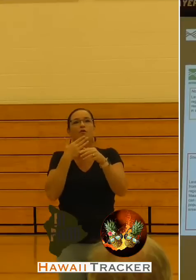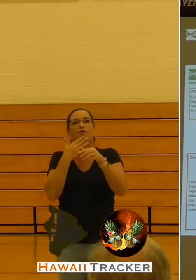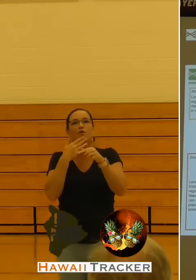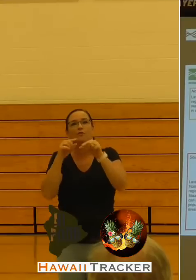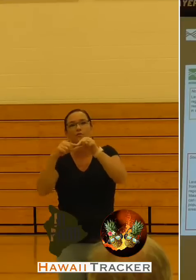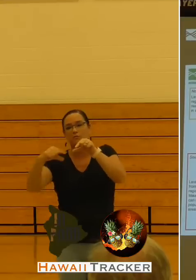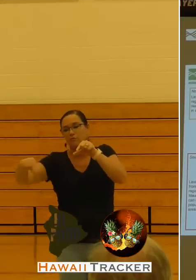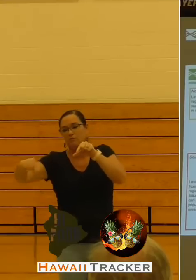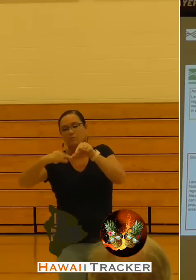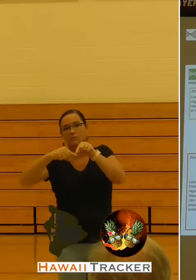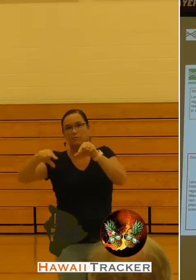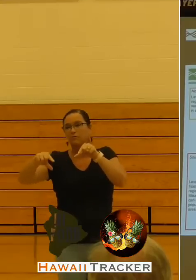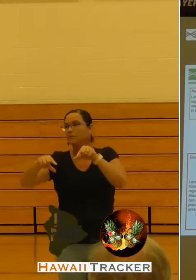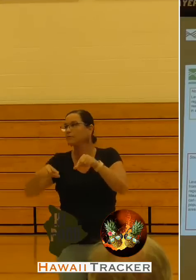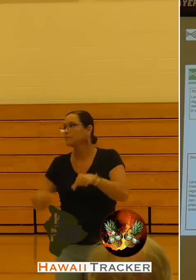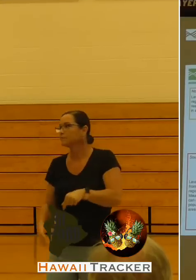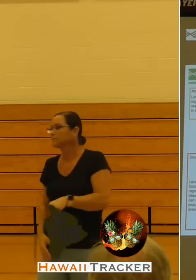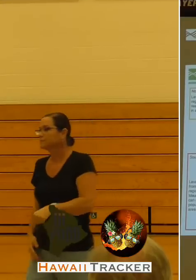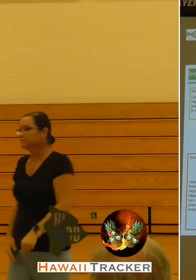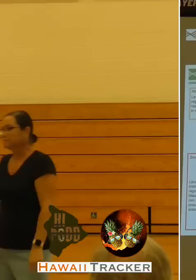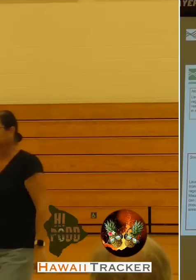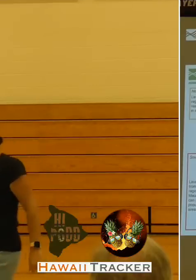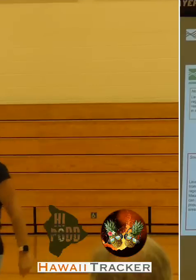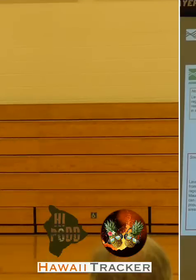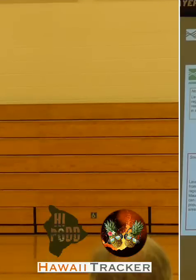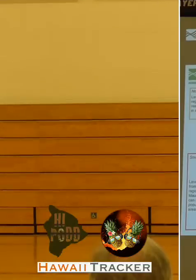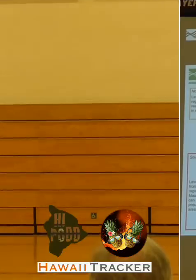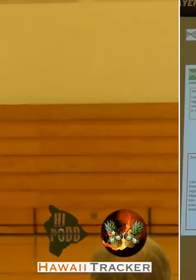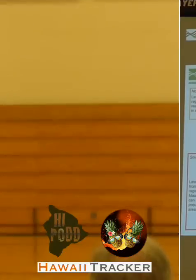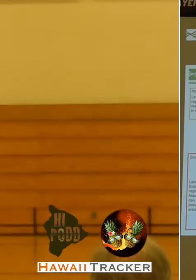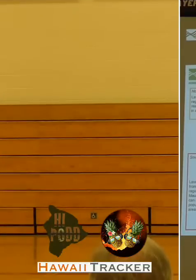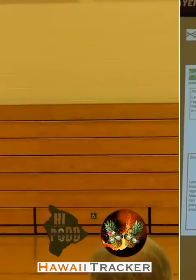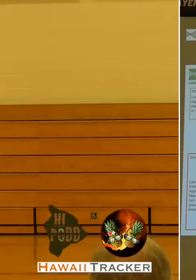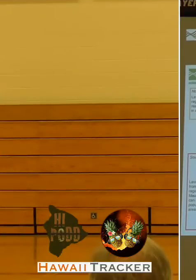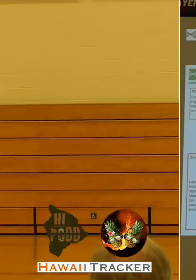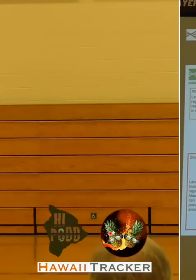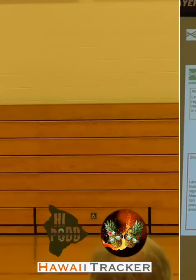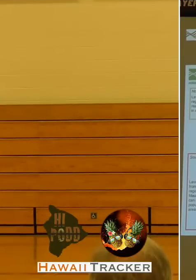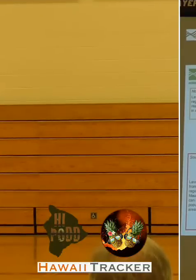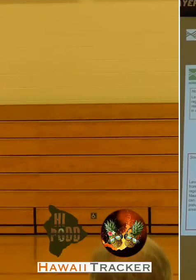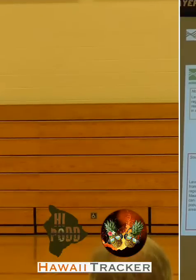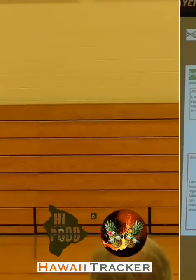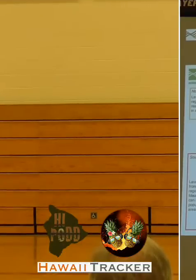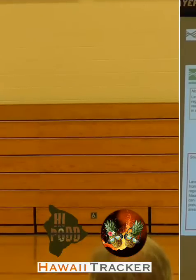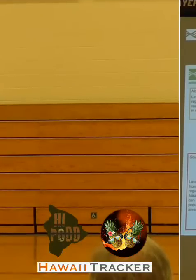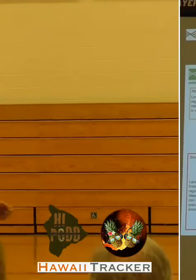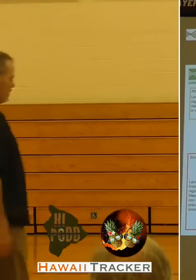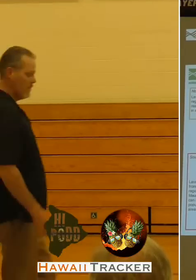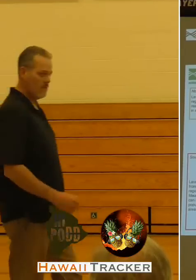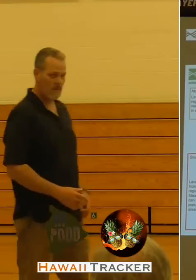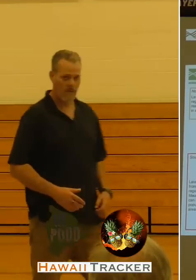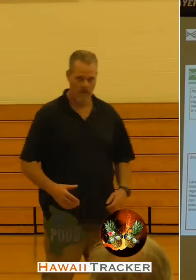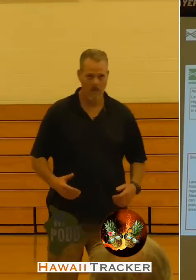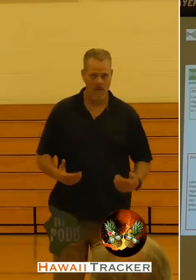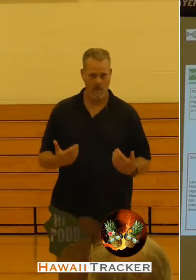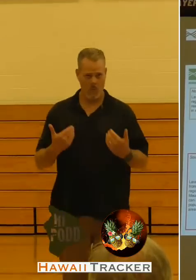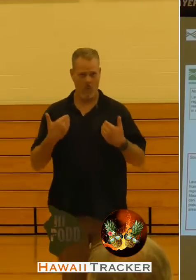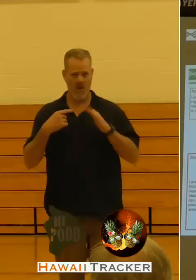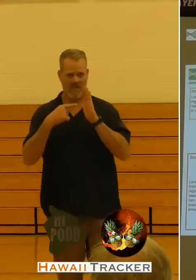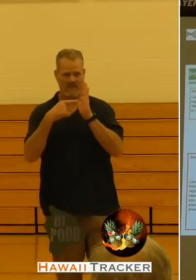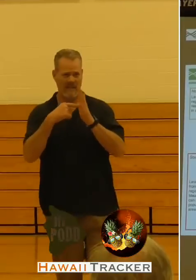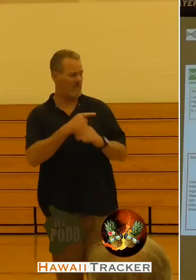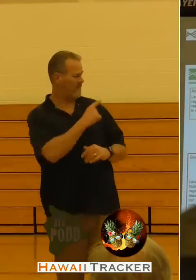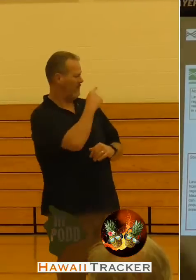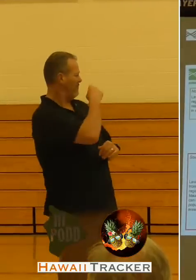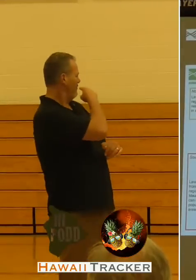maps, big ones, in the back over there for you guys to go and look, see, right? So now you know